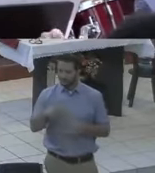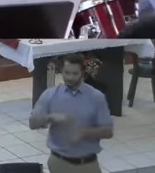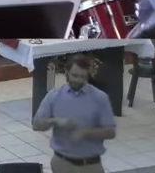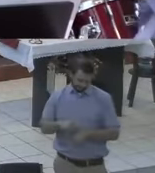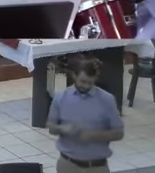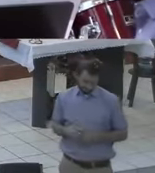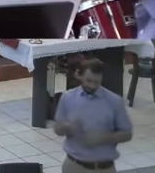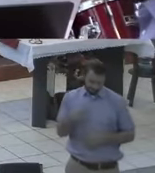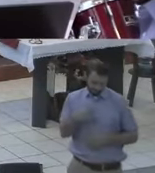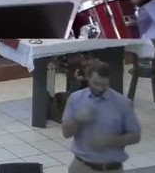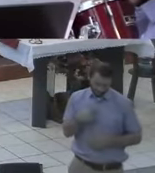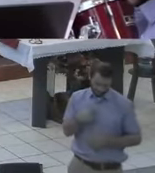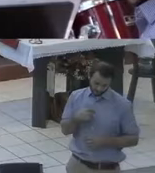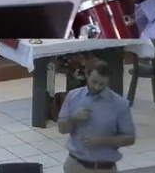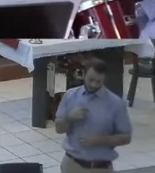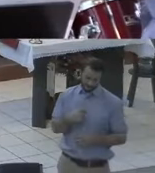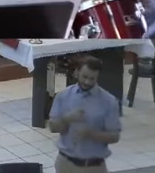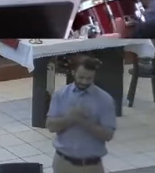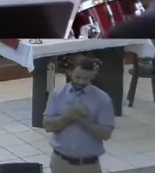time.